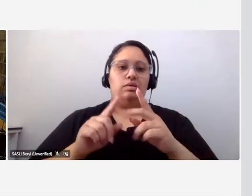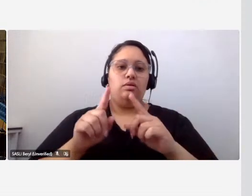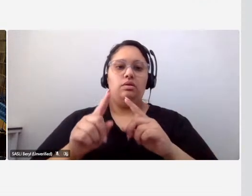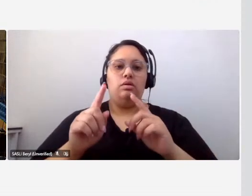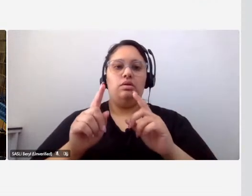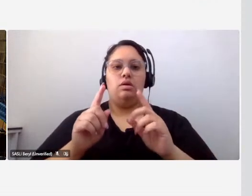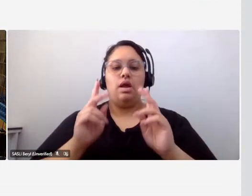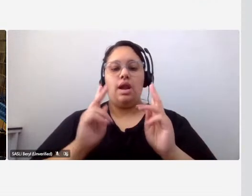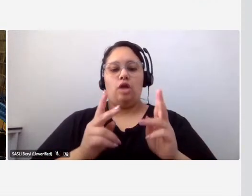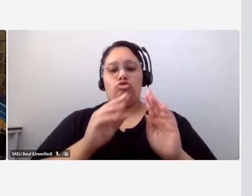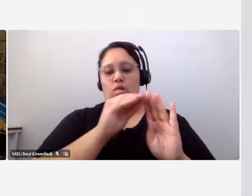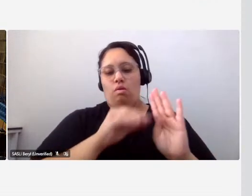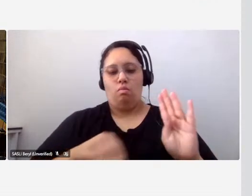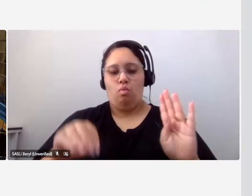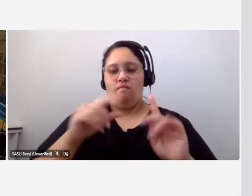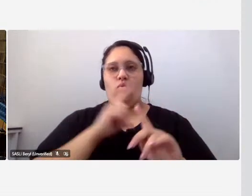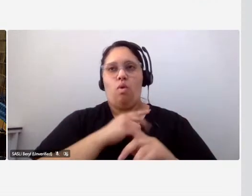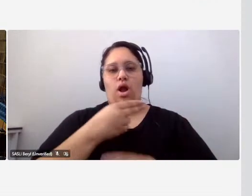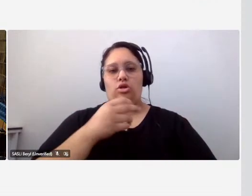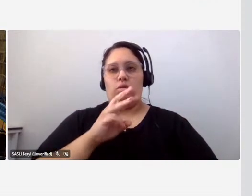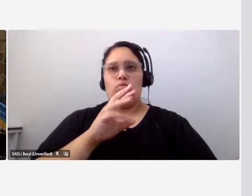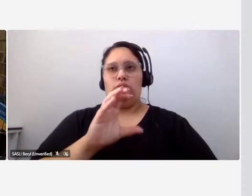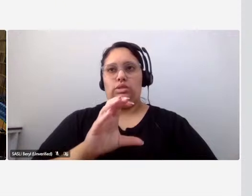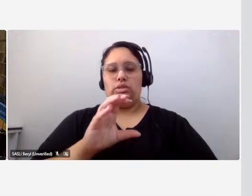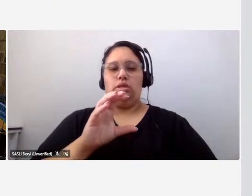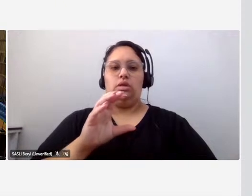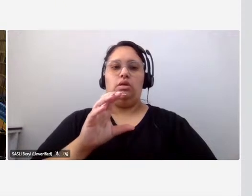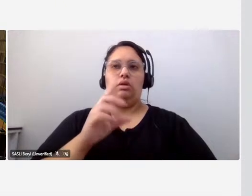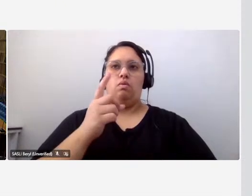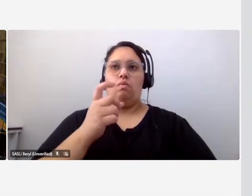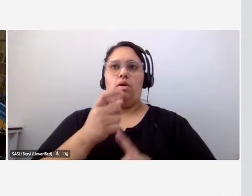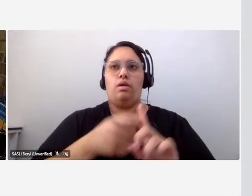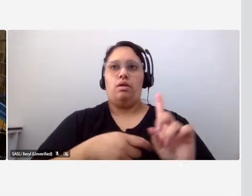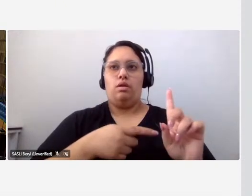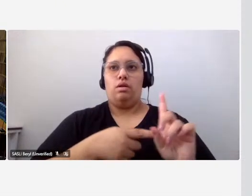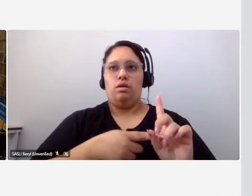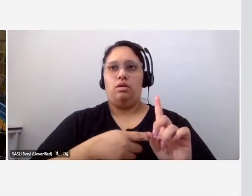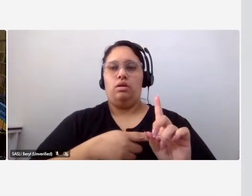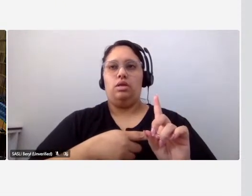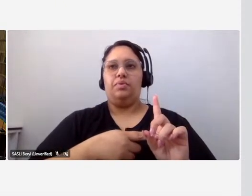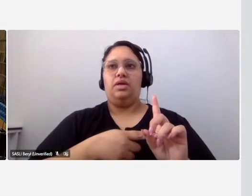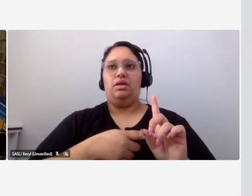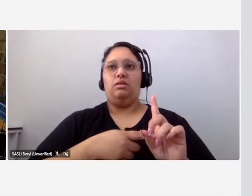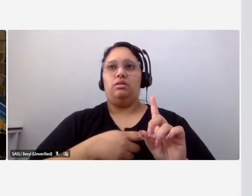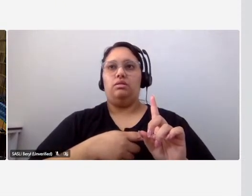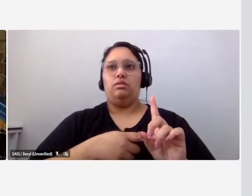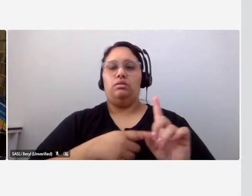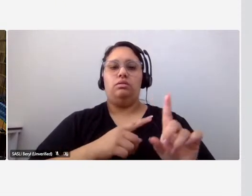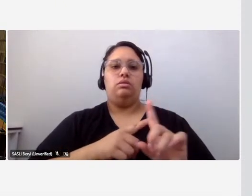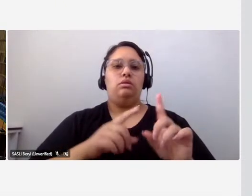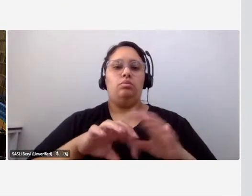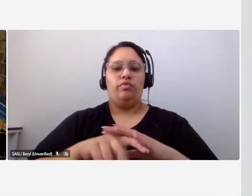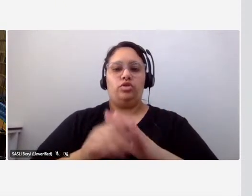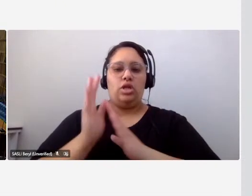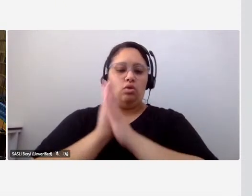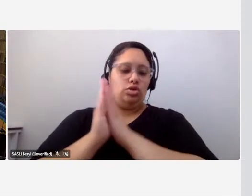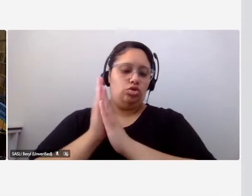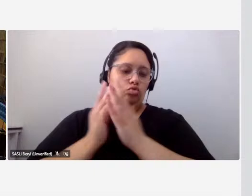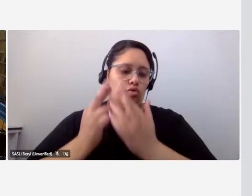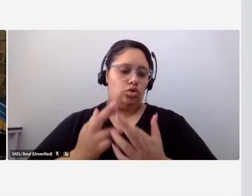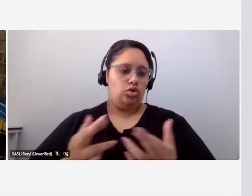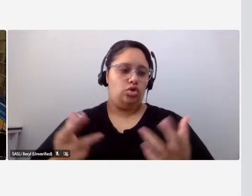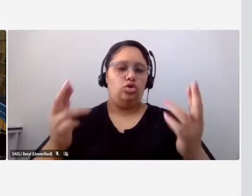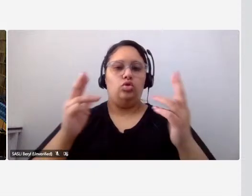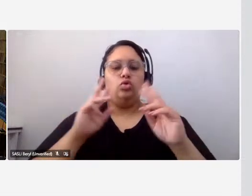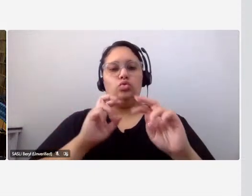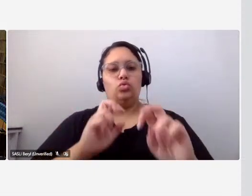natural migration, because HWC is one of only 2 well-performing provincial heritage resource authorities in the